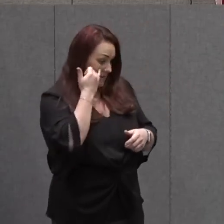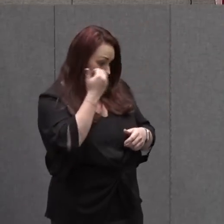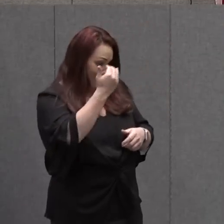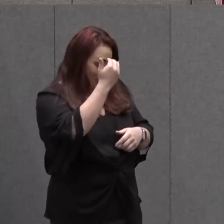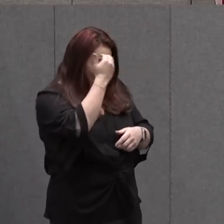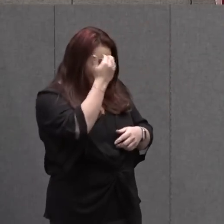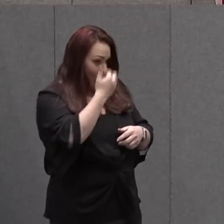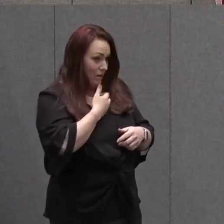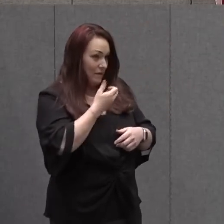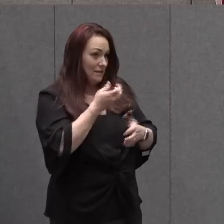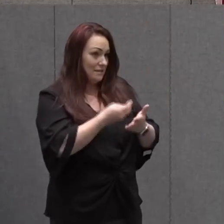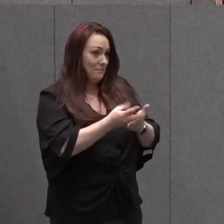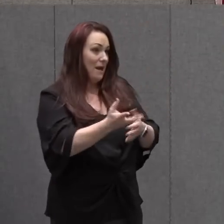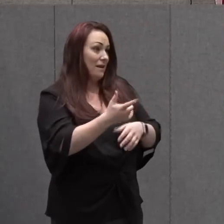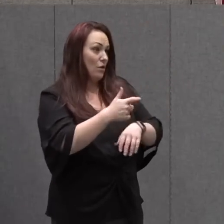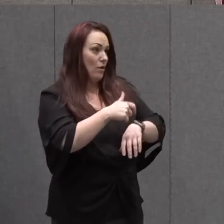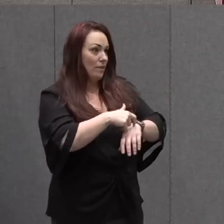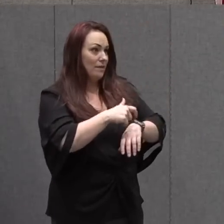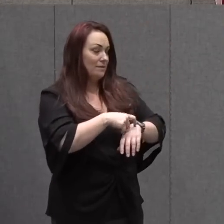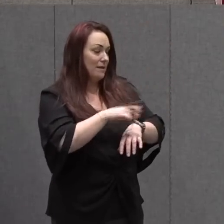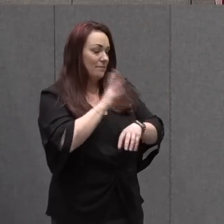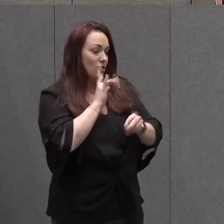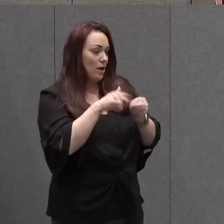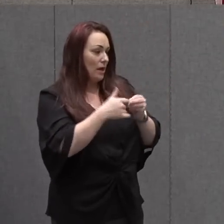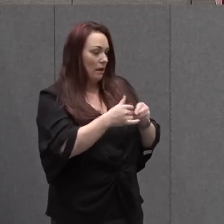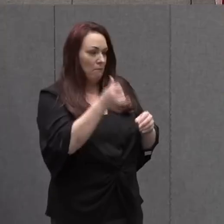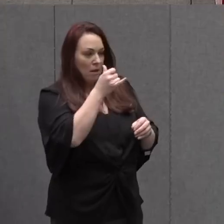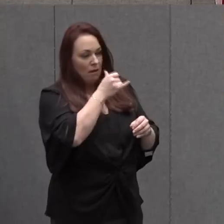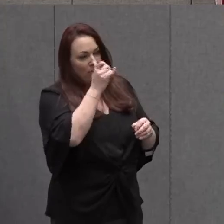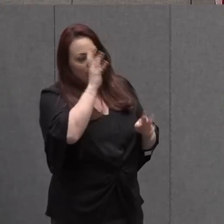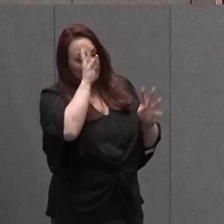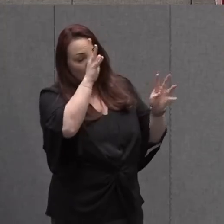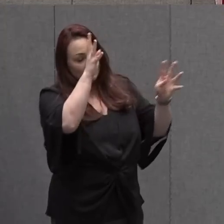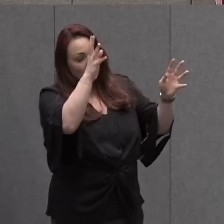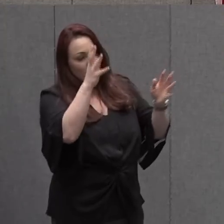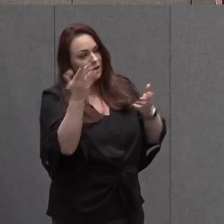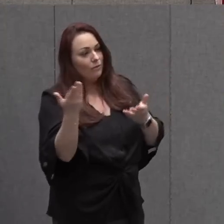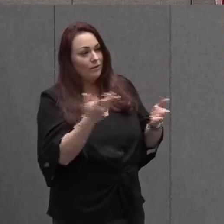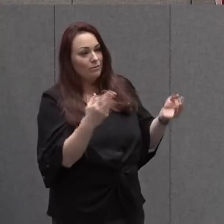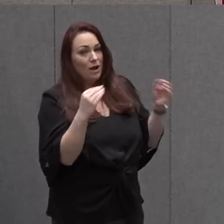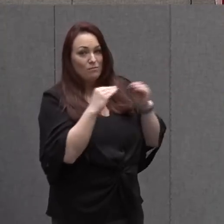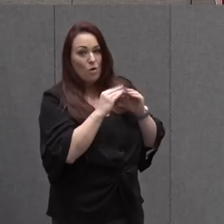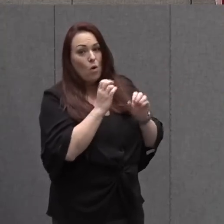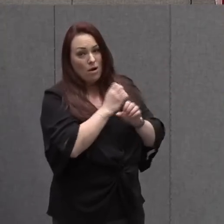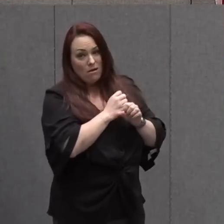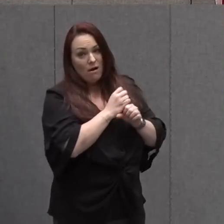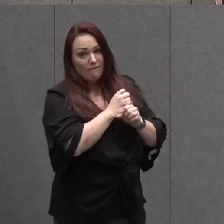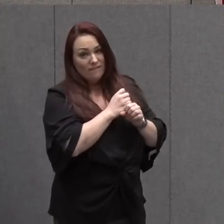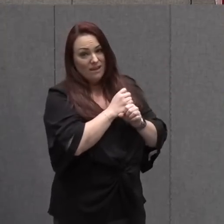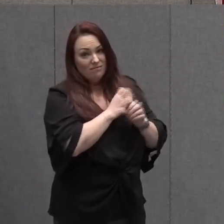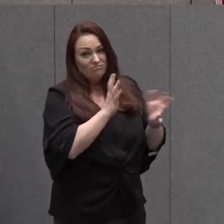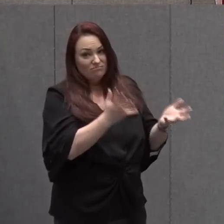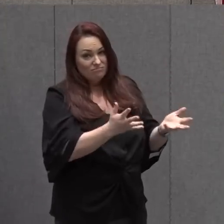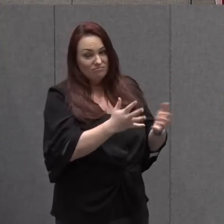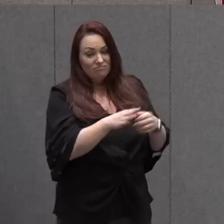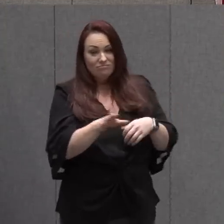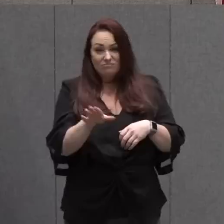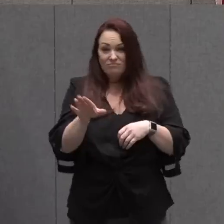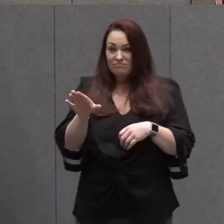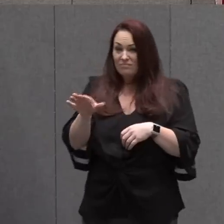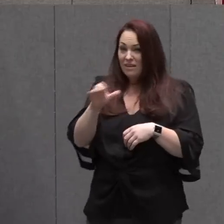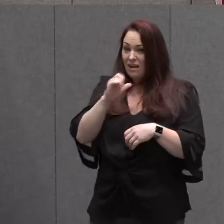to be spending all this time talking about nonsense, I would have brought more coffee. Okay. Hey, Mr. R, I bet you